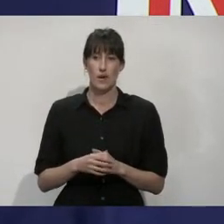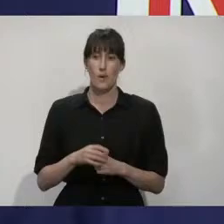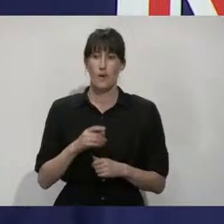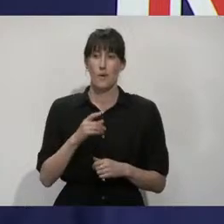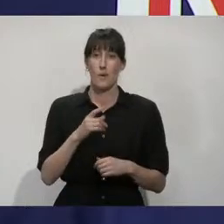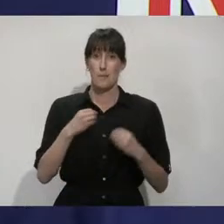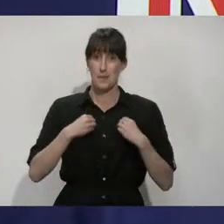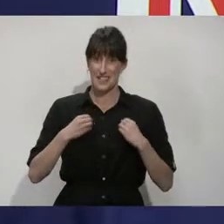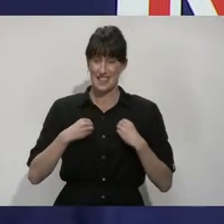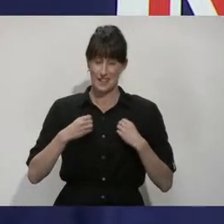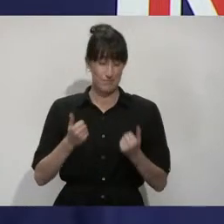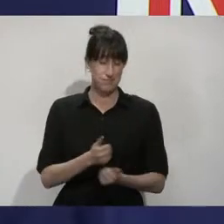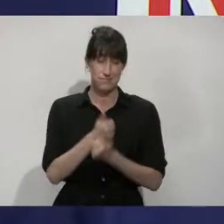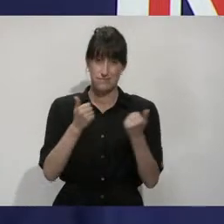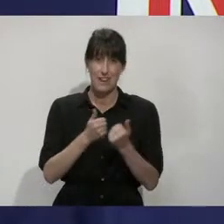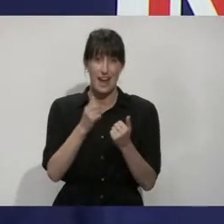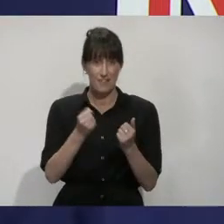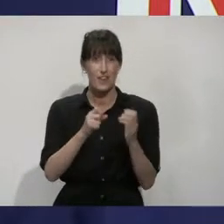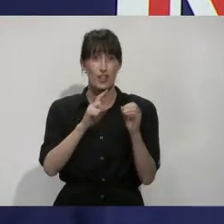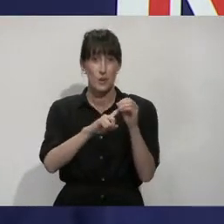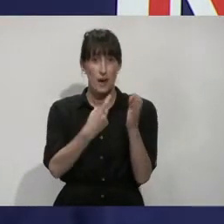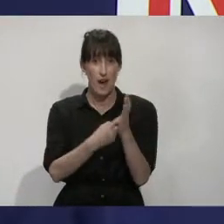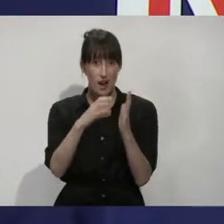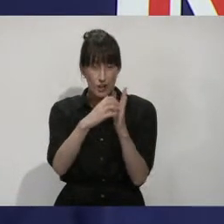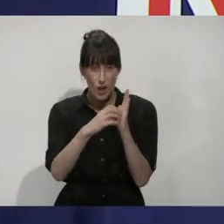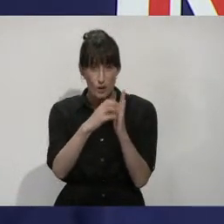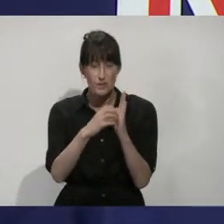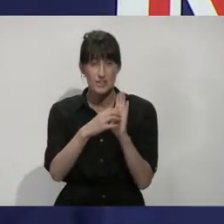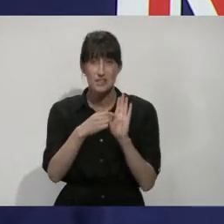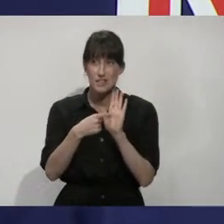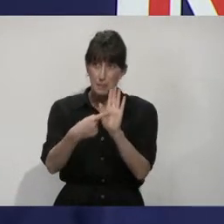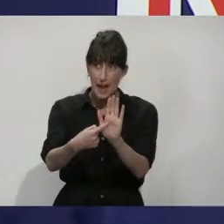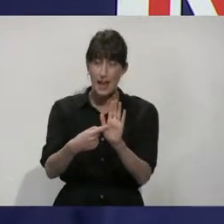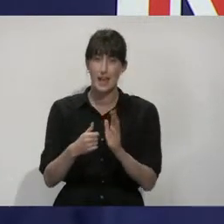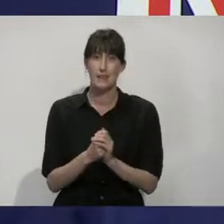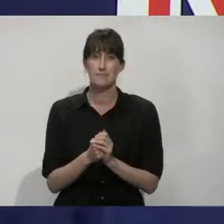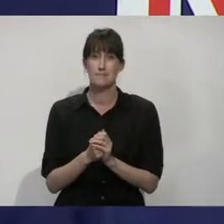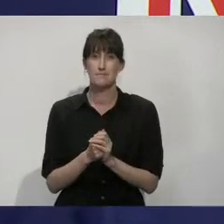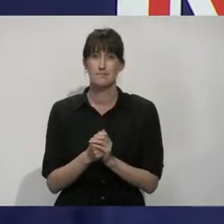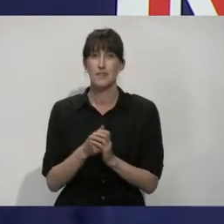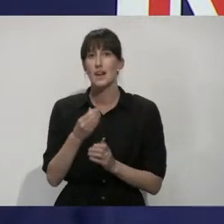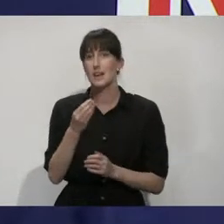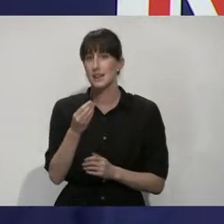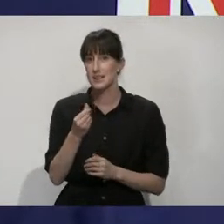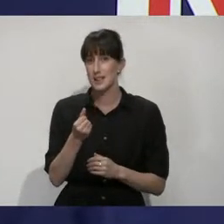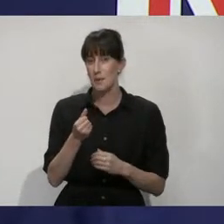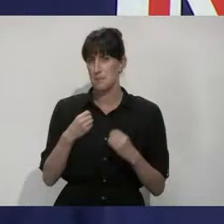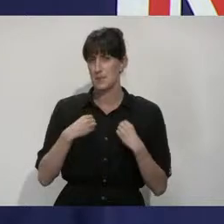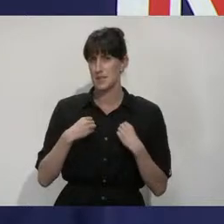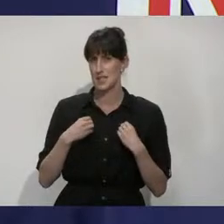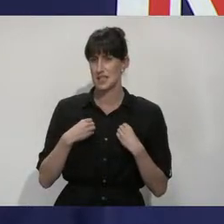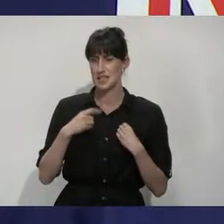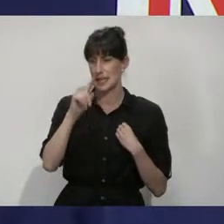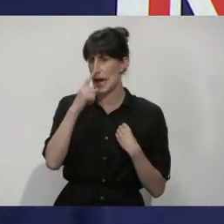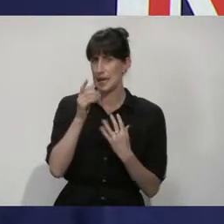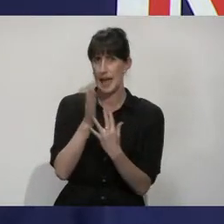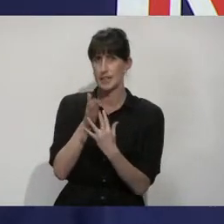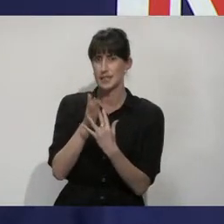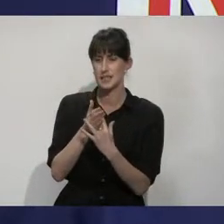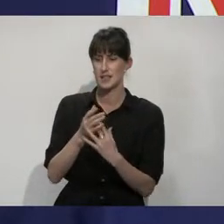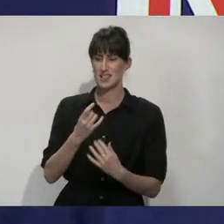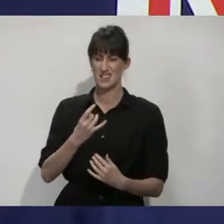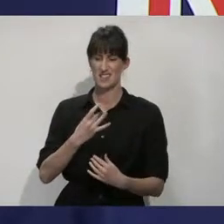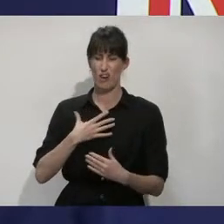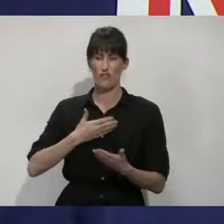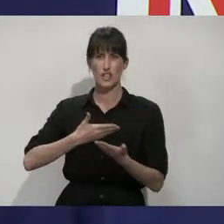112,616 businesses now have their QR codes on display. For those businesses who can't access the self-service kiosk in order